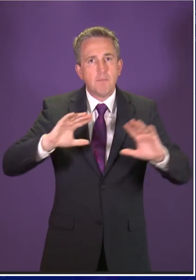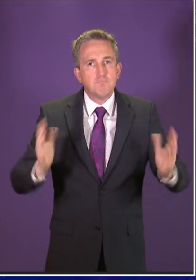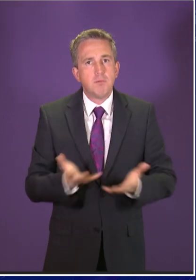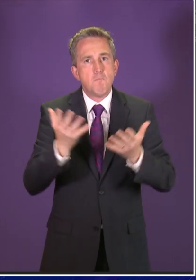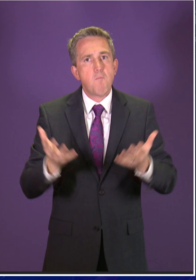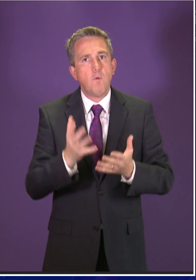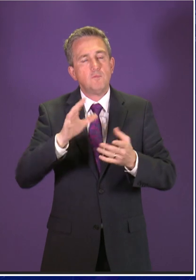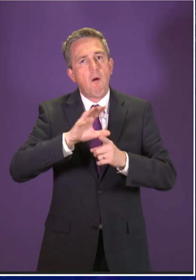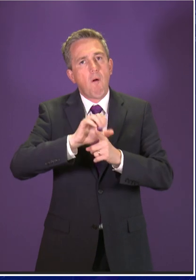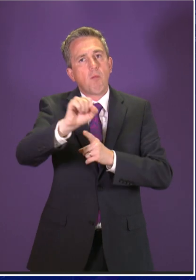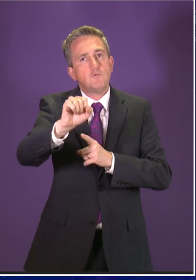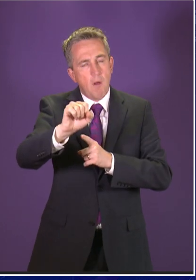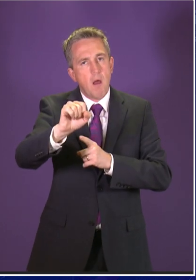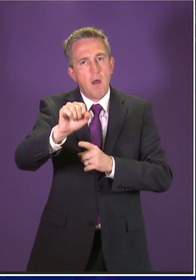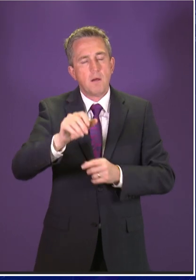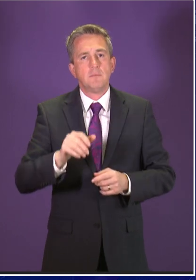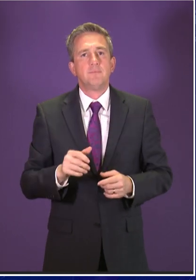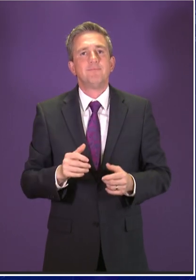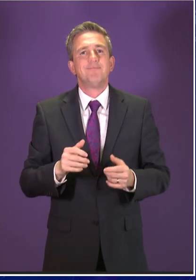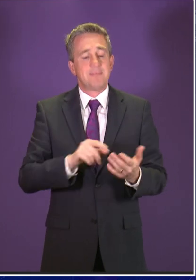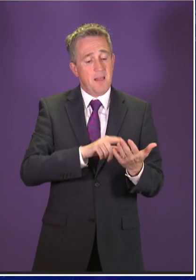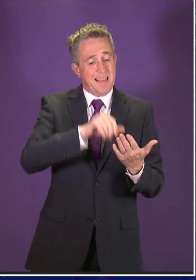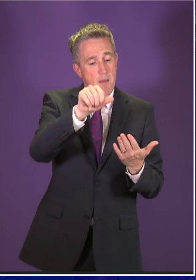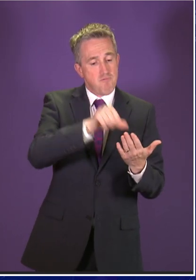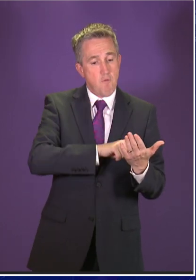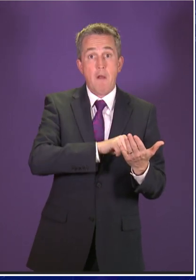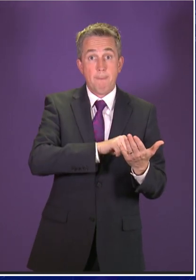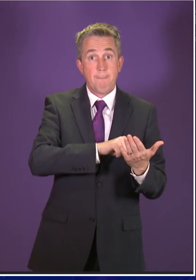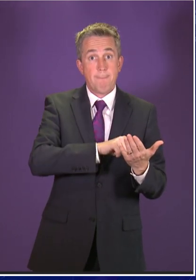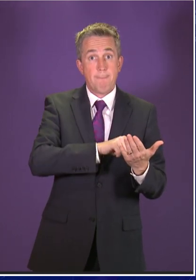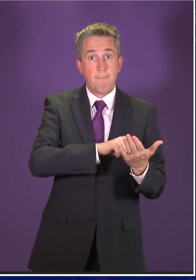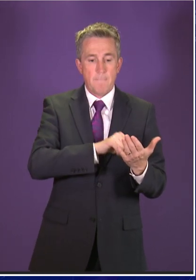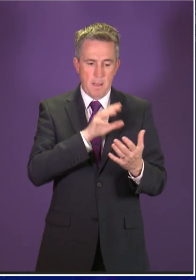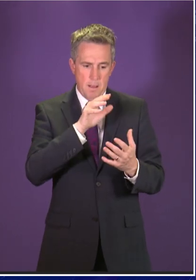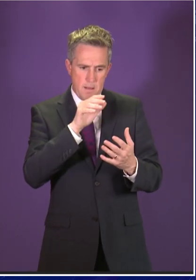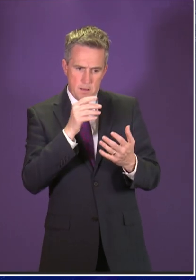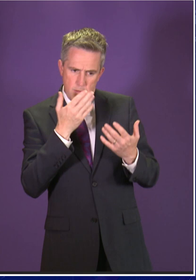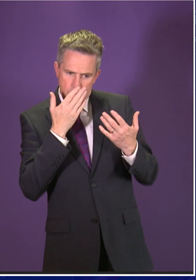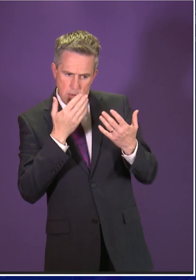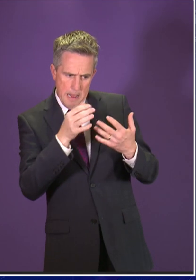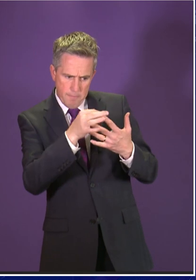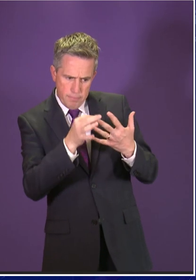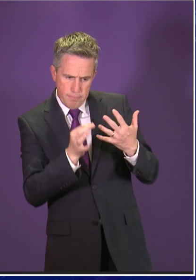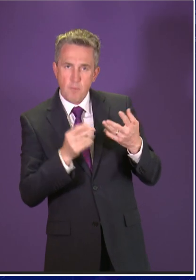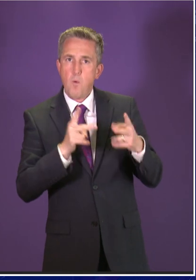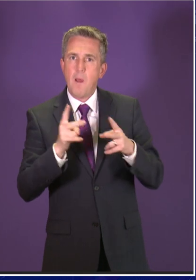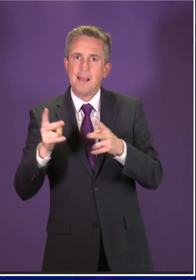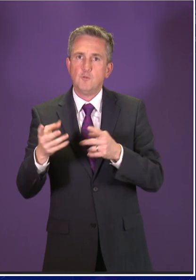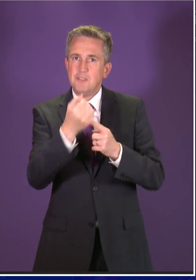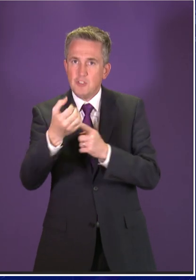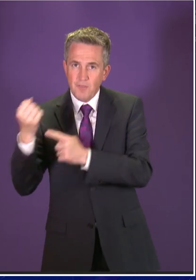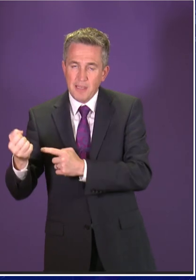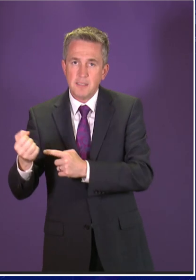our culture sectors. The summit programme focuses on how we can do that. It does that by looking at